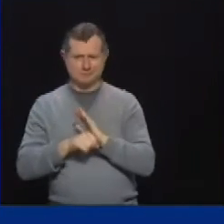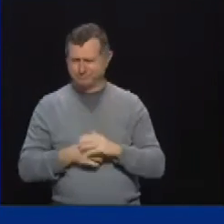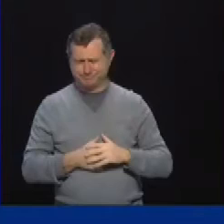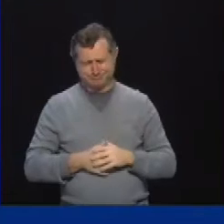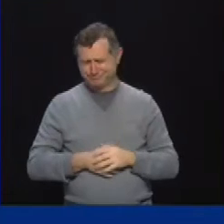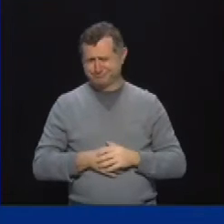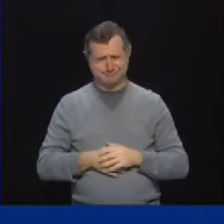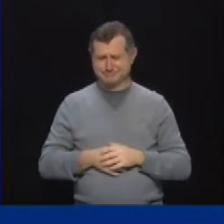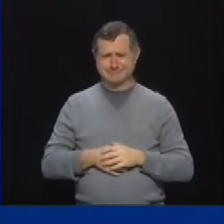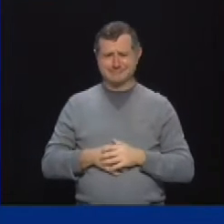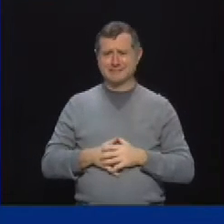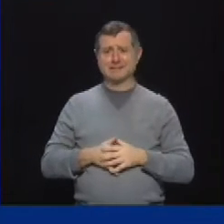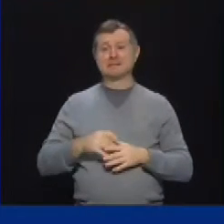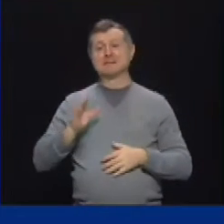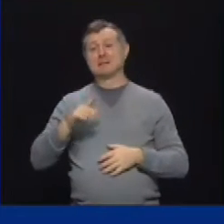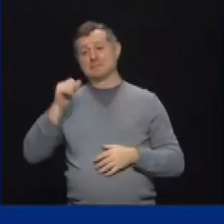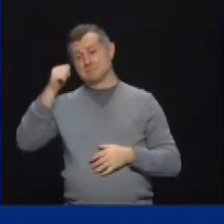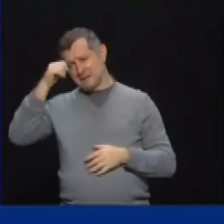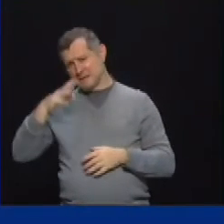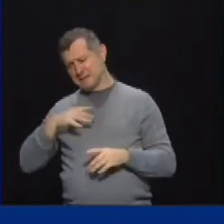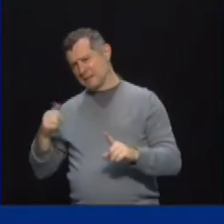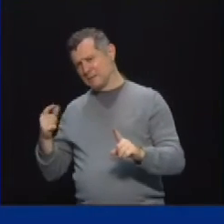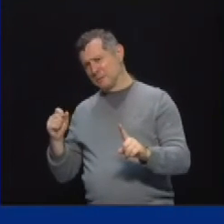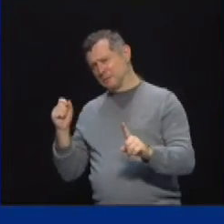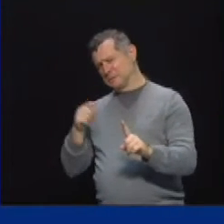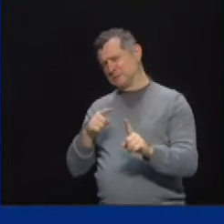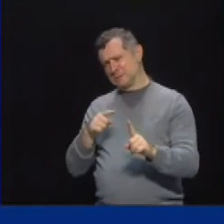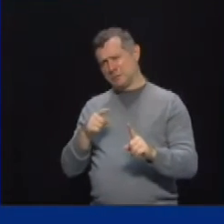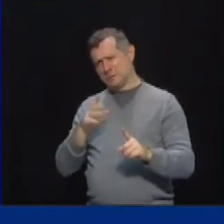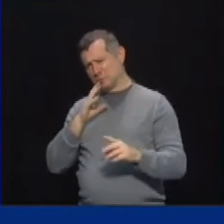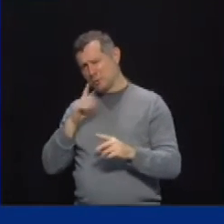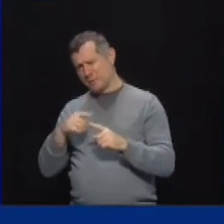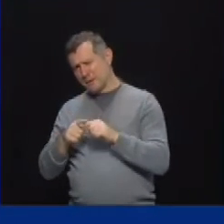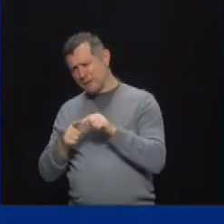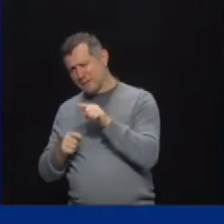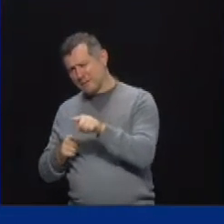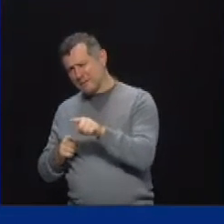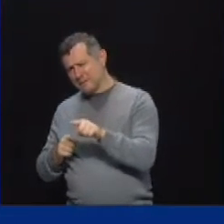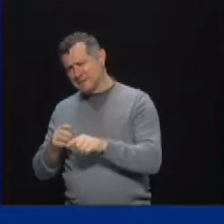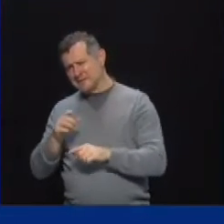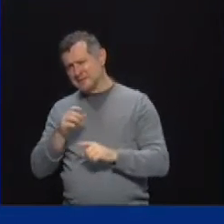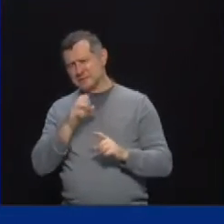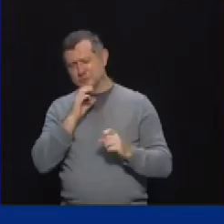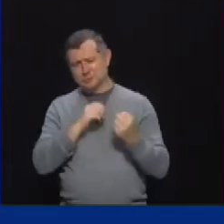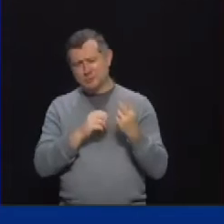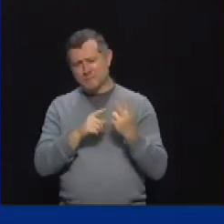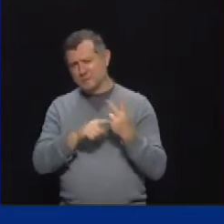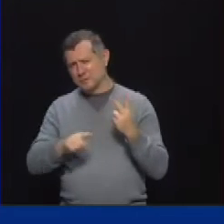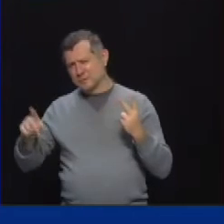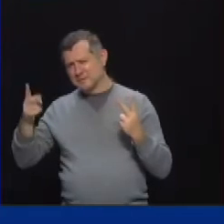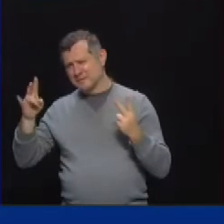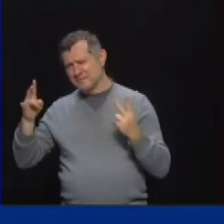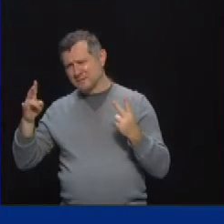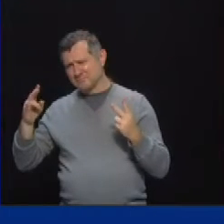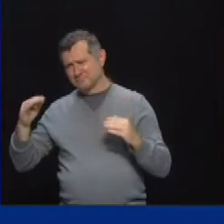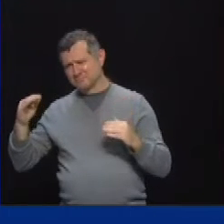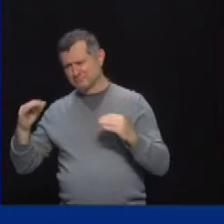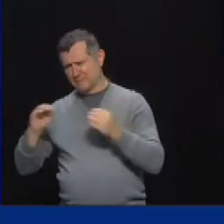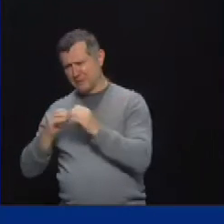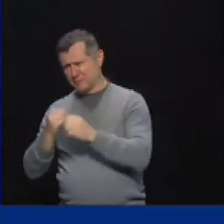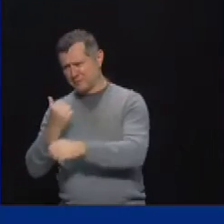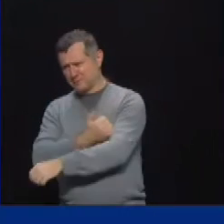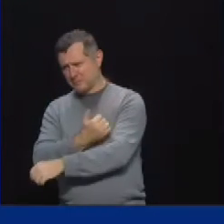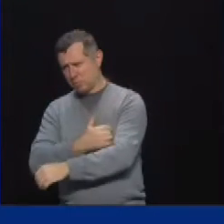between 12 and 17-year-olds and the rest of the population. Why not do a vaccine mandate, especially now that the main vaccine for that age